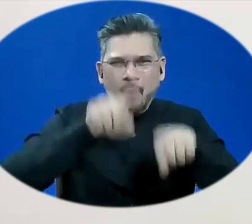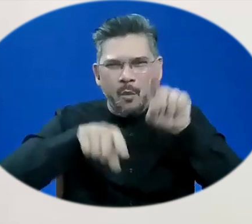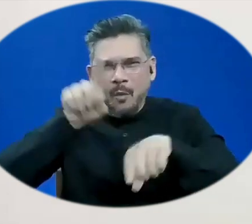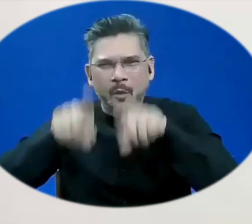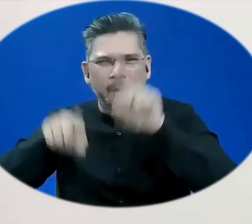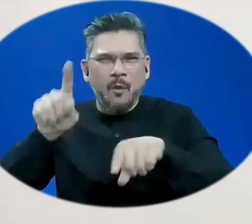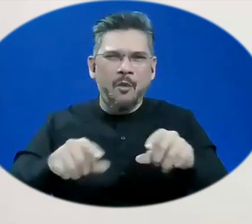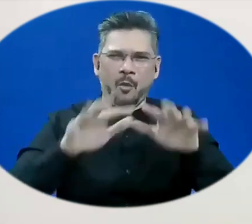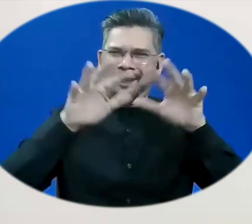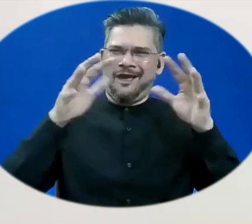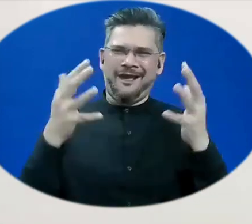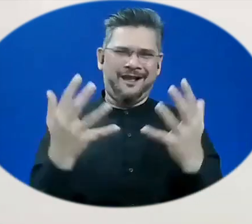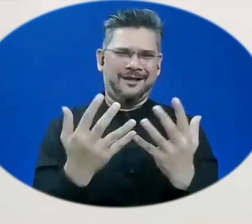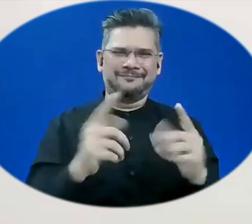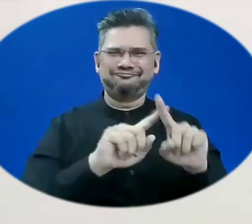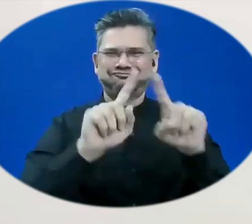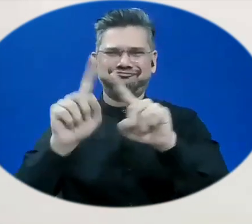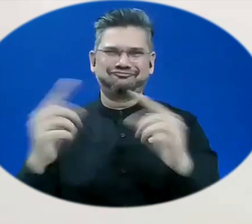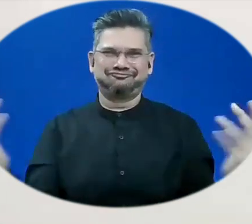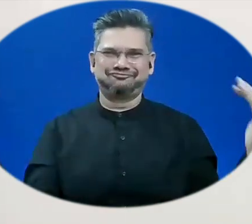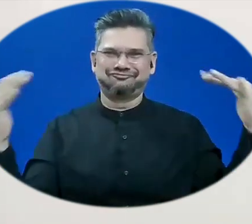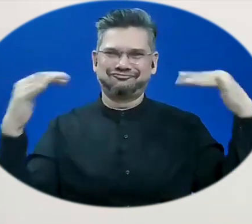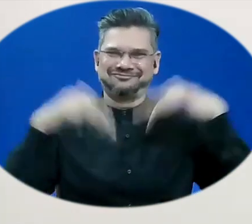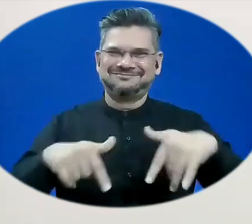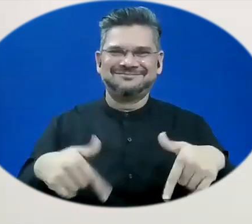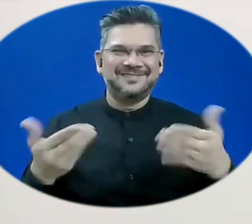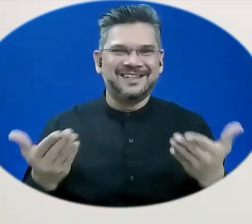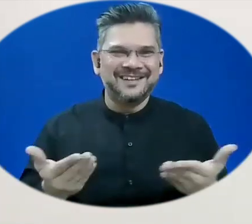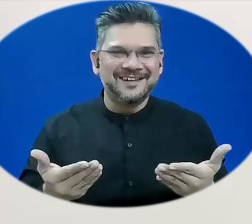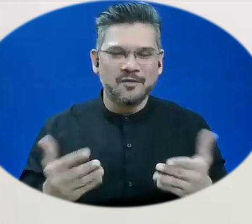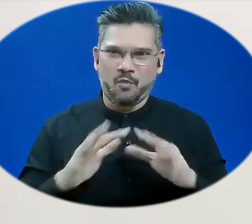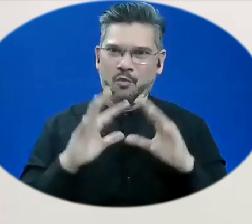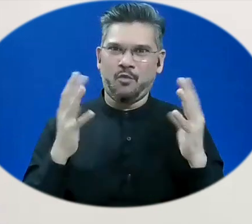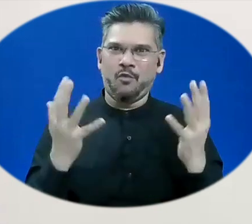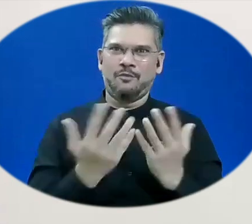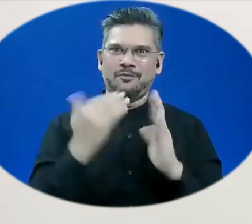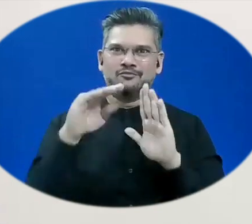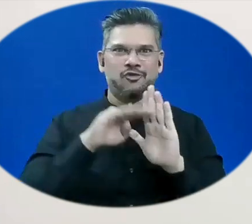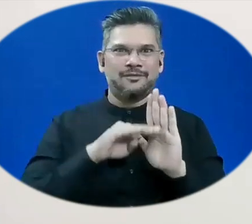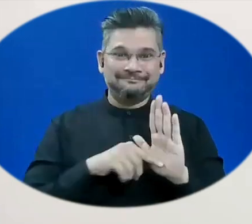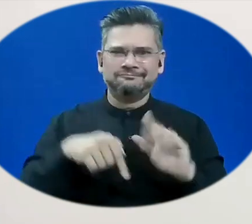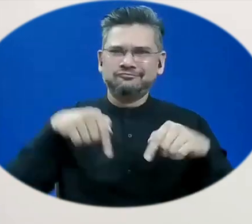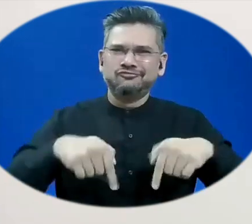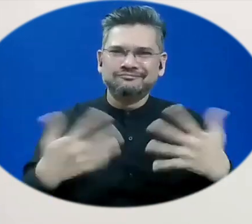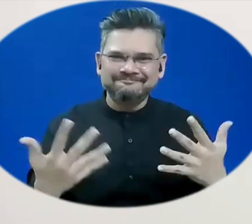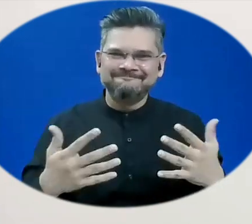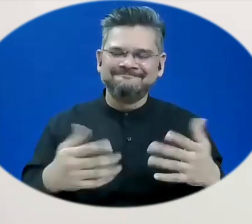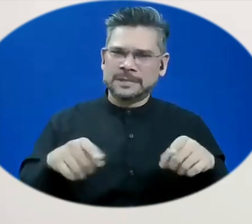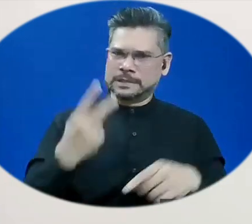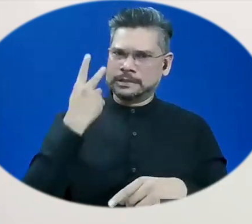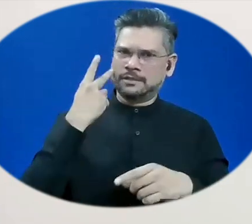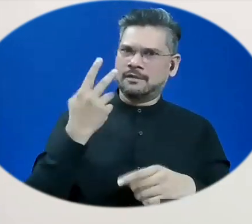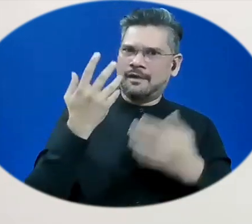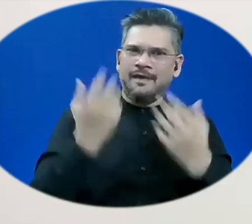community. Today's event is a testament to the resilience and resourcefulness of